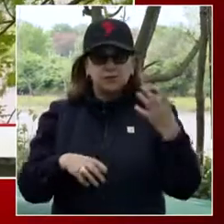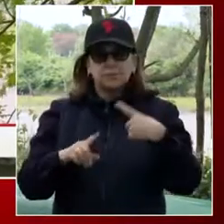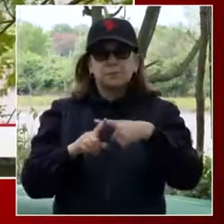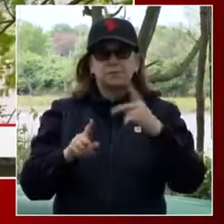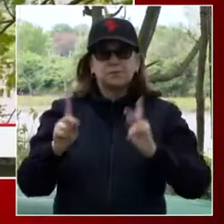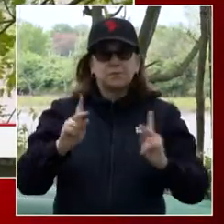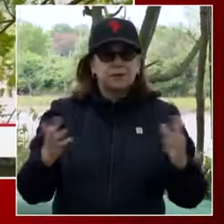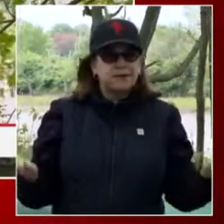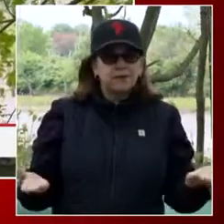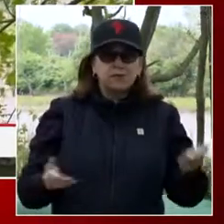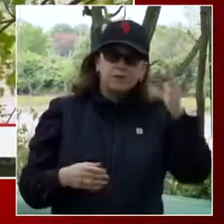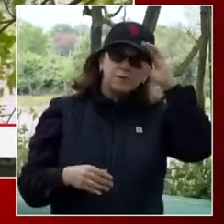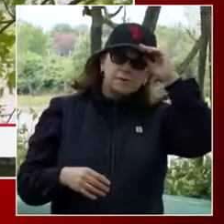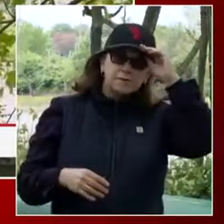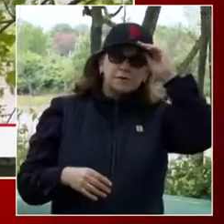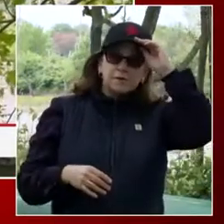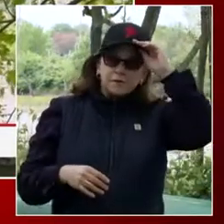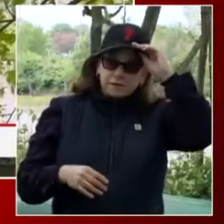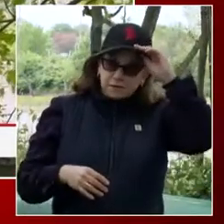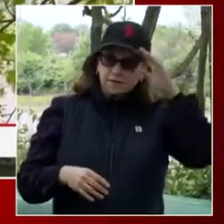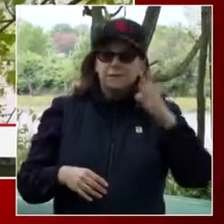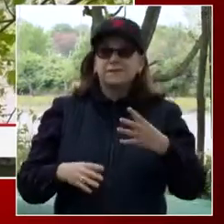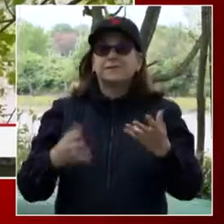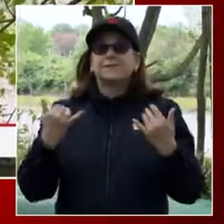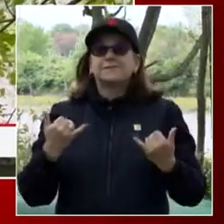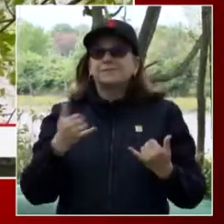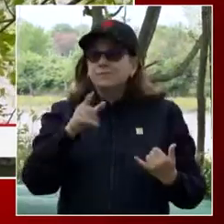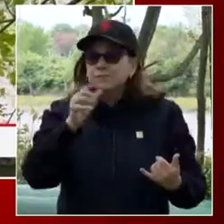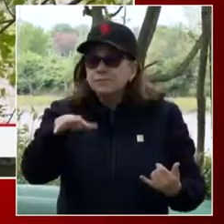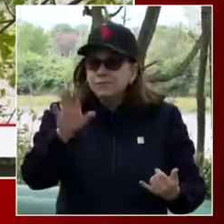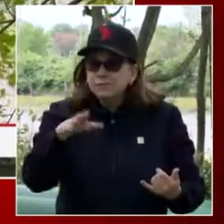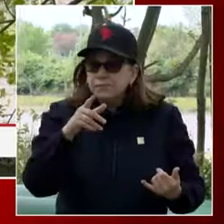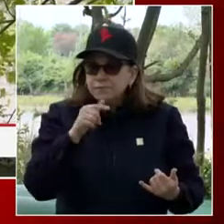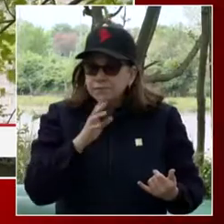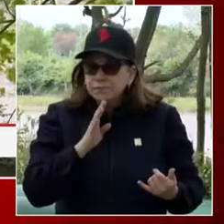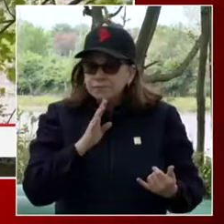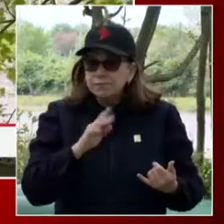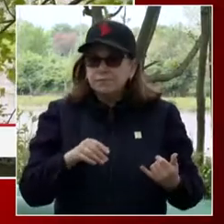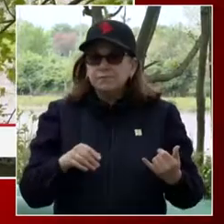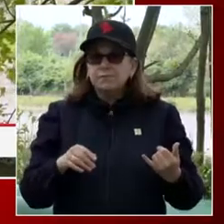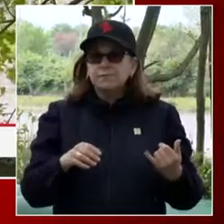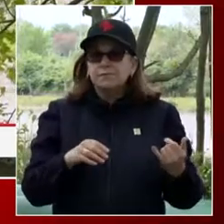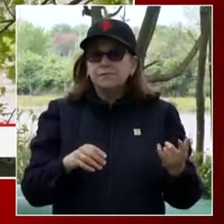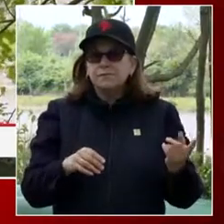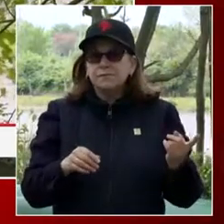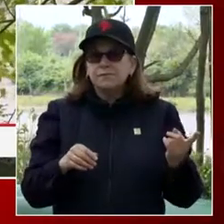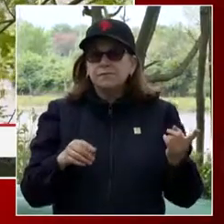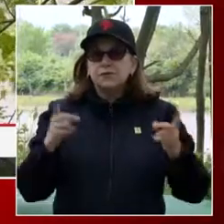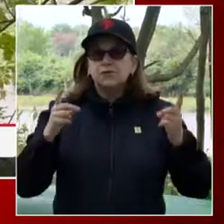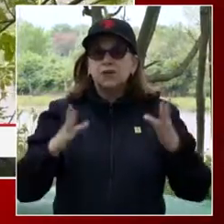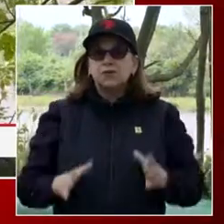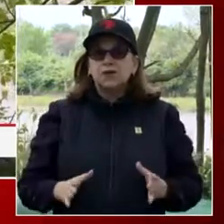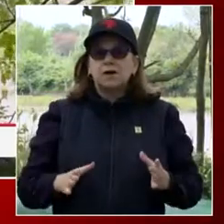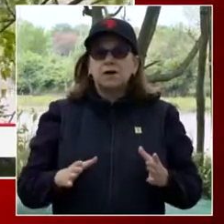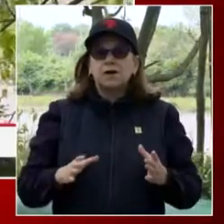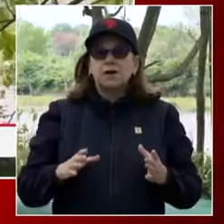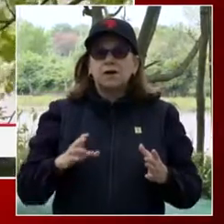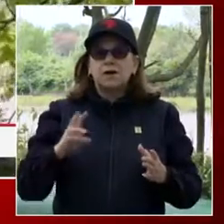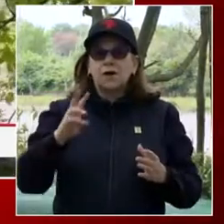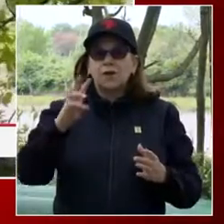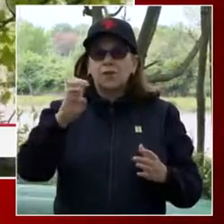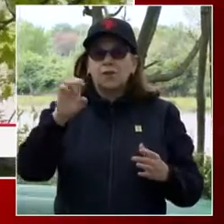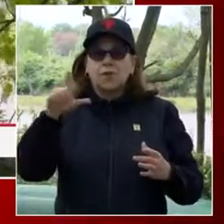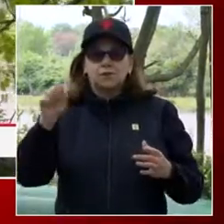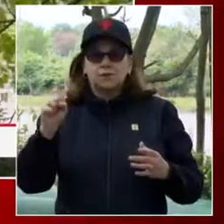Let me also say that we've accomplished a lot since the beginning of the mayor's first term. In whether it